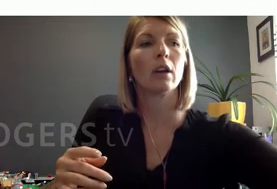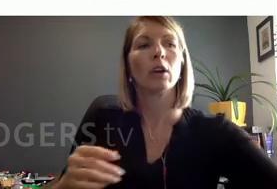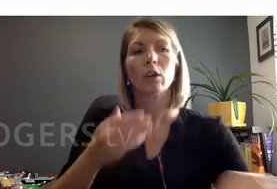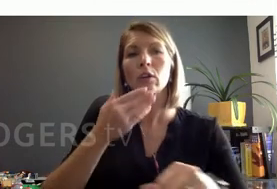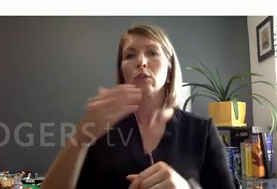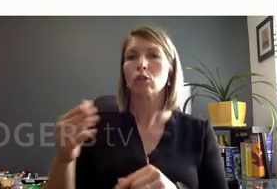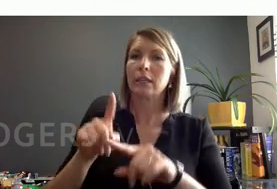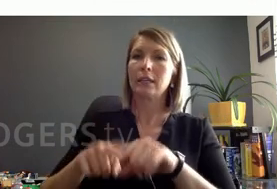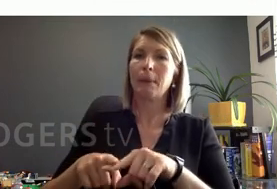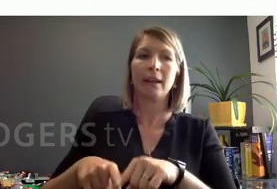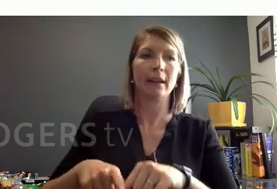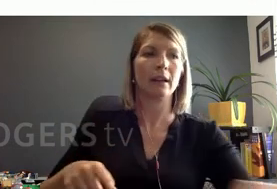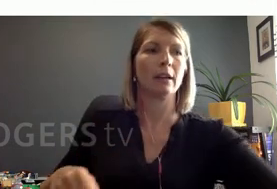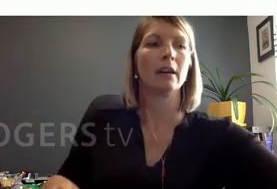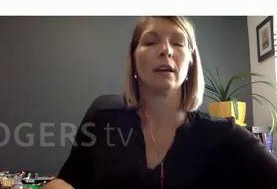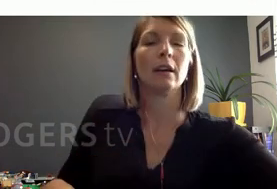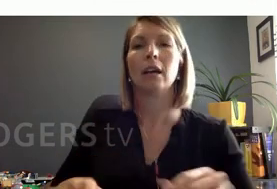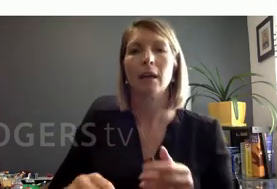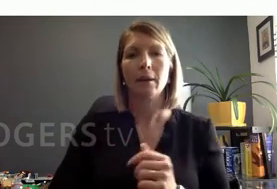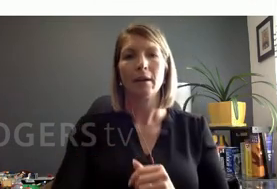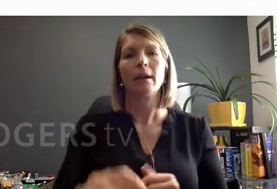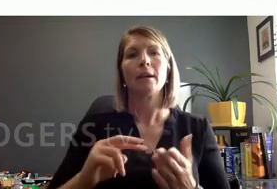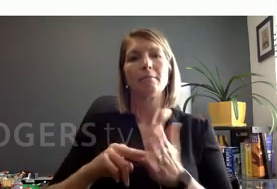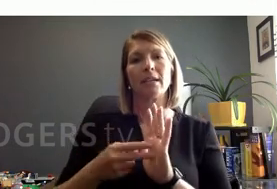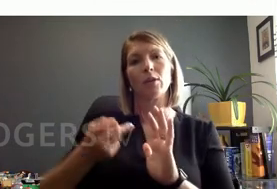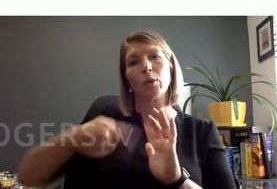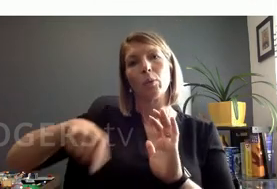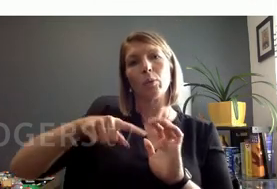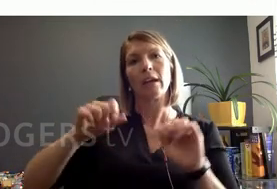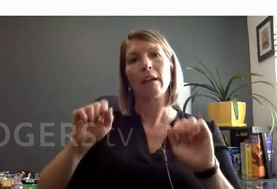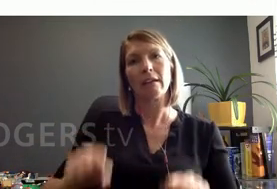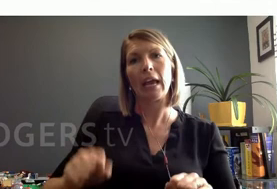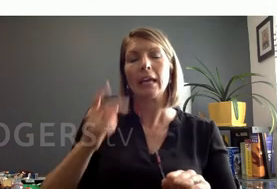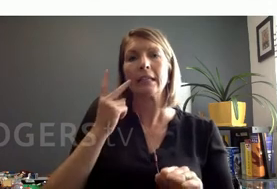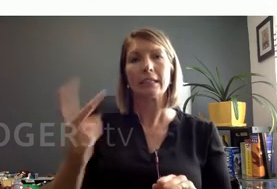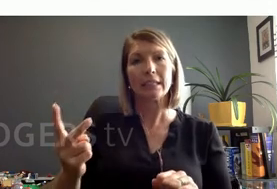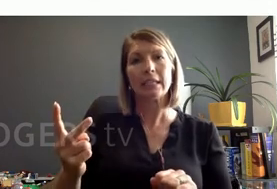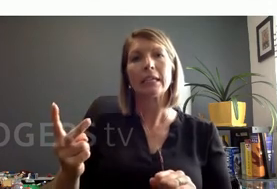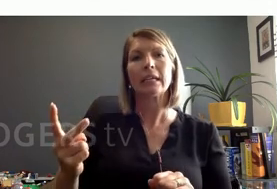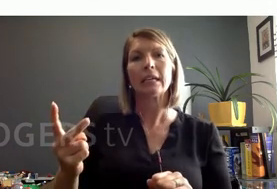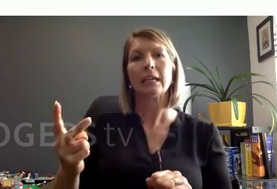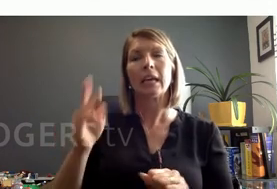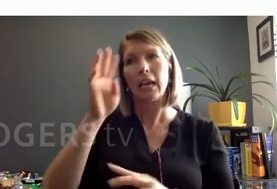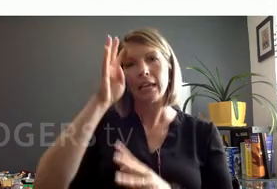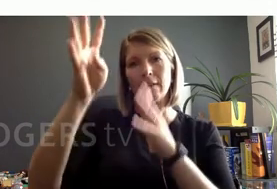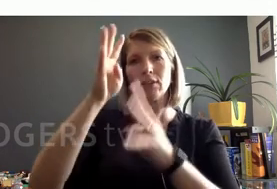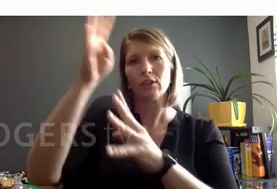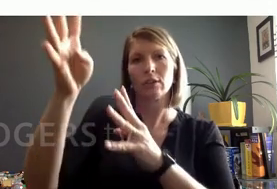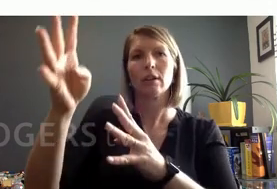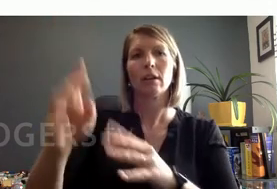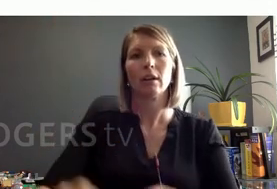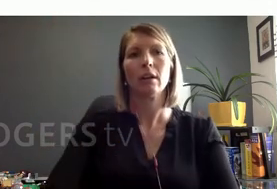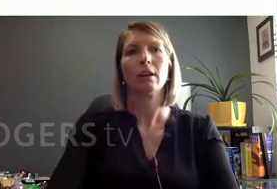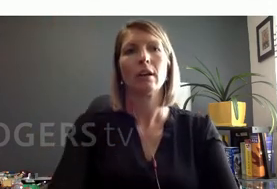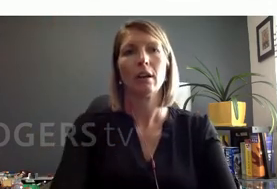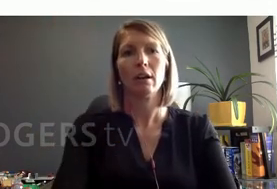Those employees with strong motivation, strong work ethic, combined with high qualification skills, are